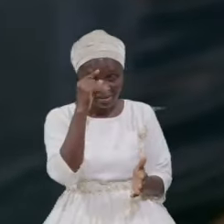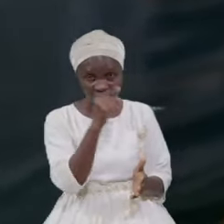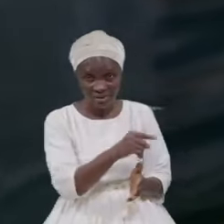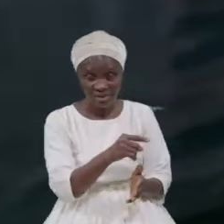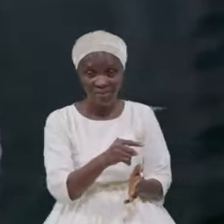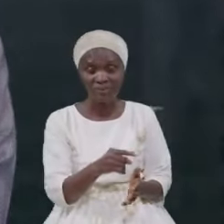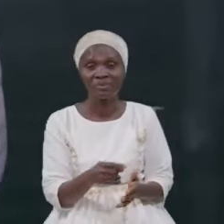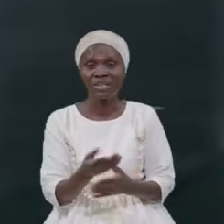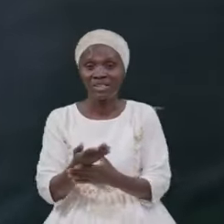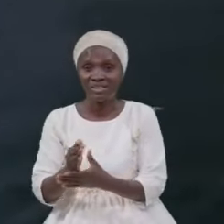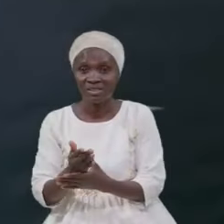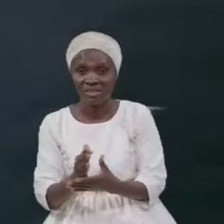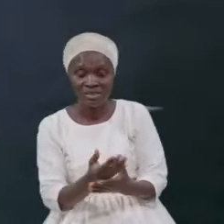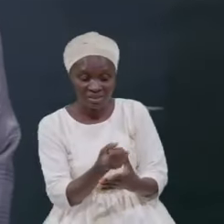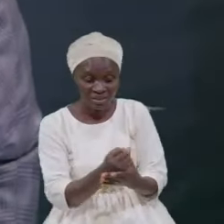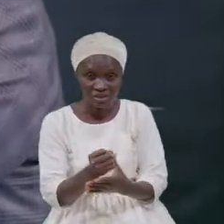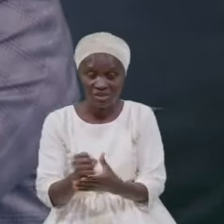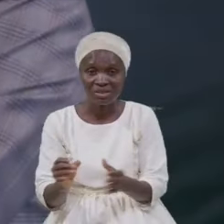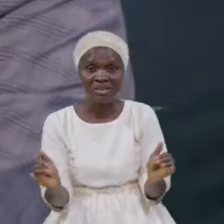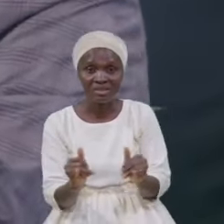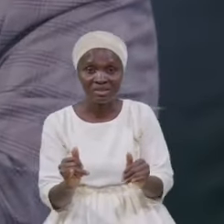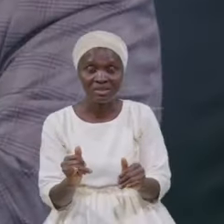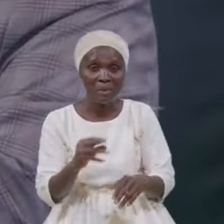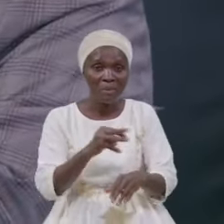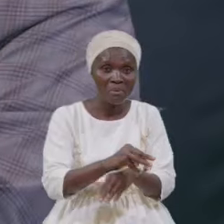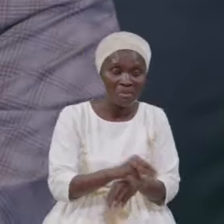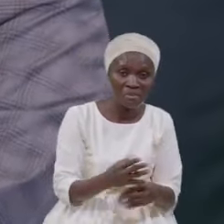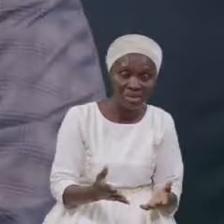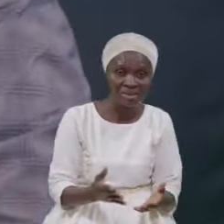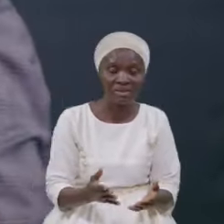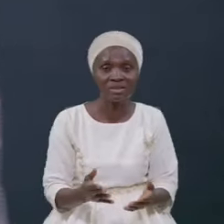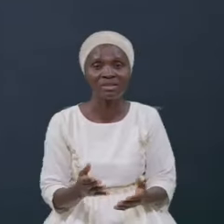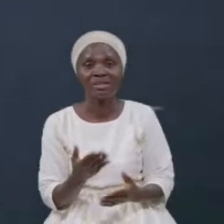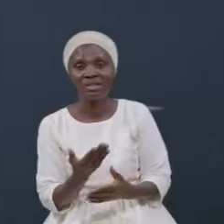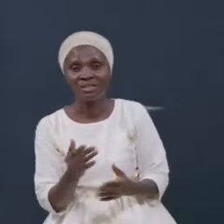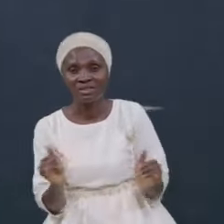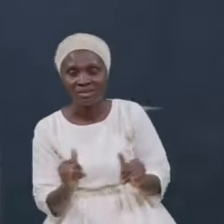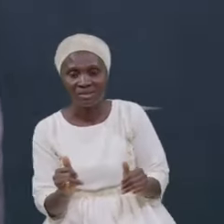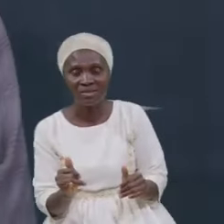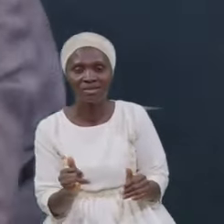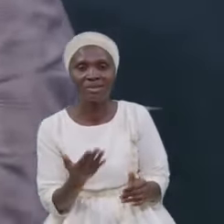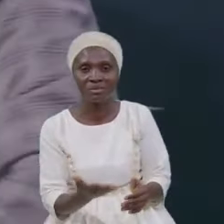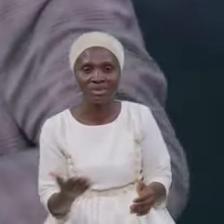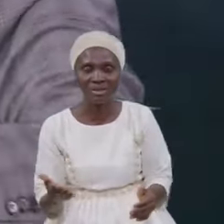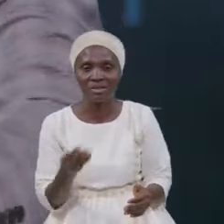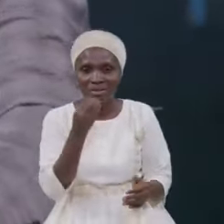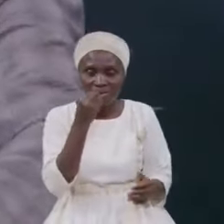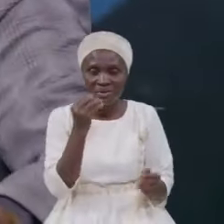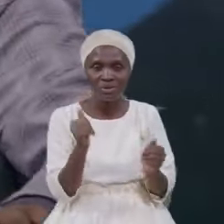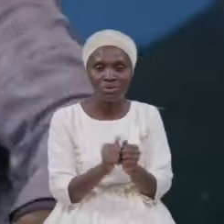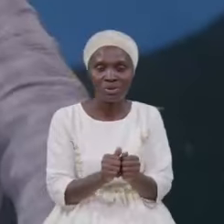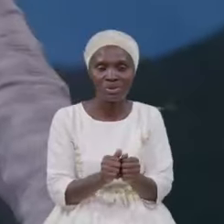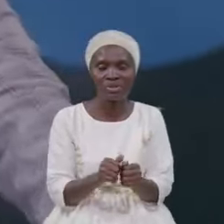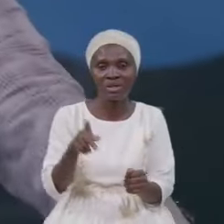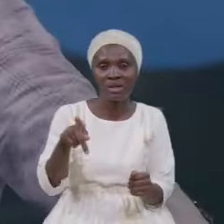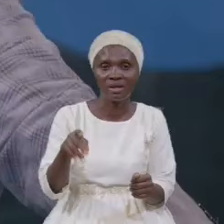John. But he had a secret agenda he was pursuing. And Jesus said, That thing you